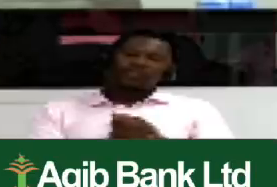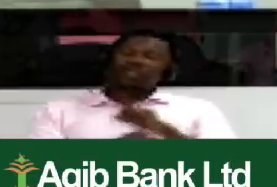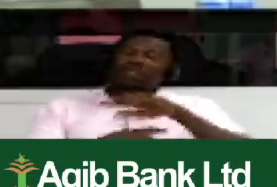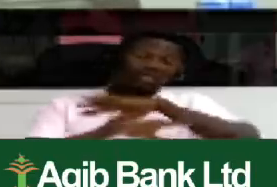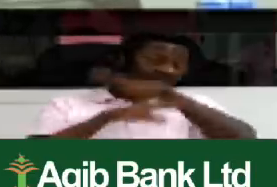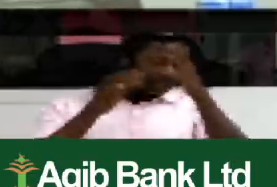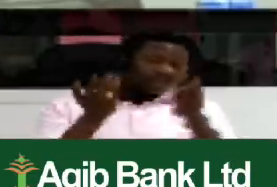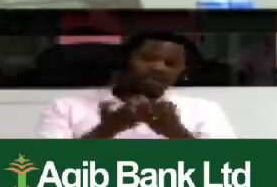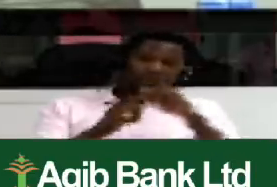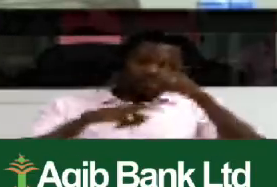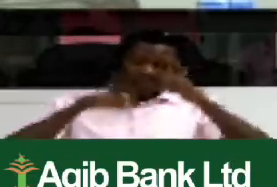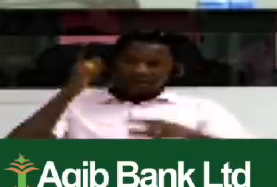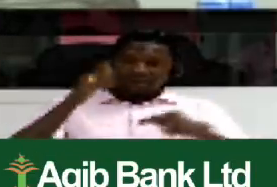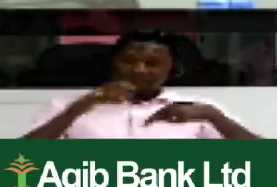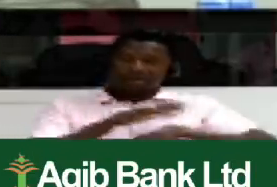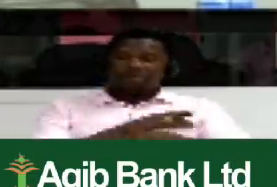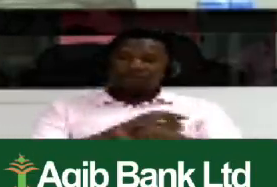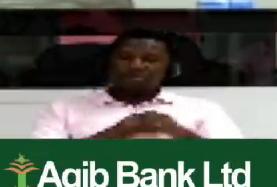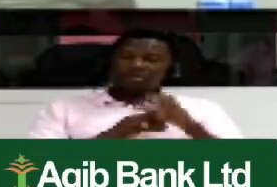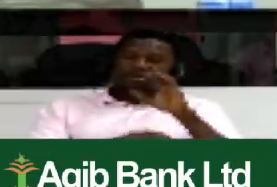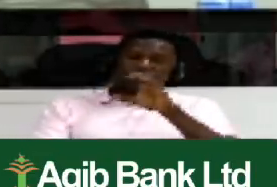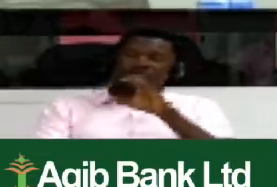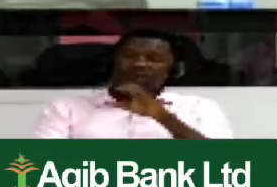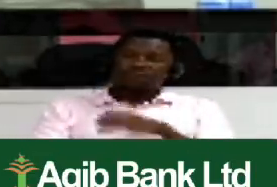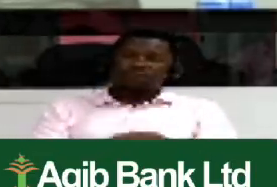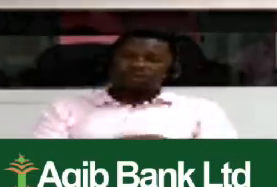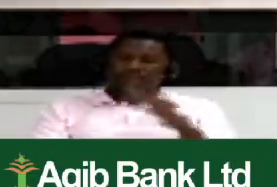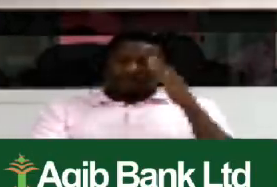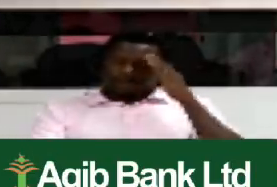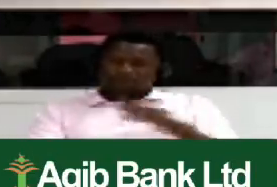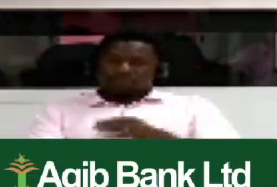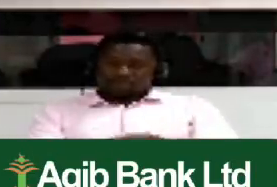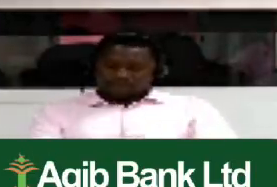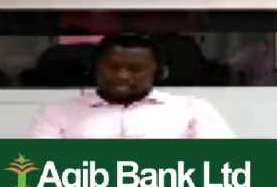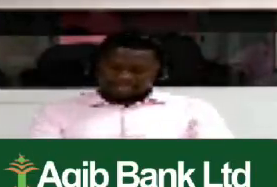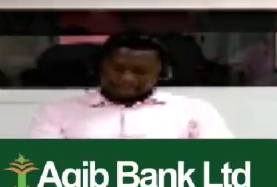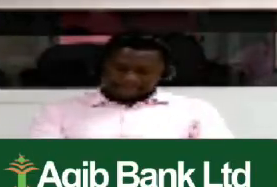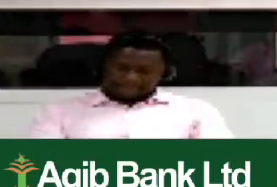at any level in the country? Thank you.